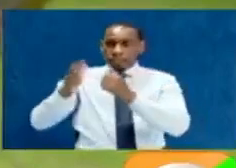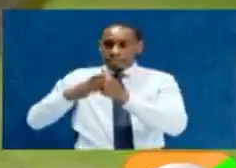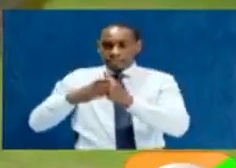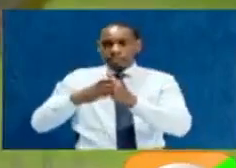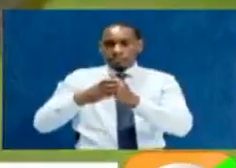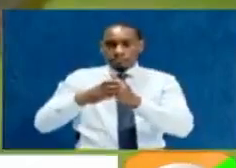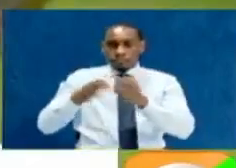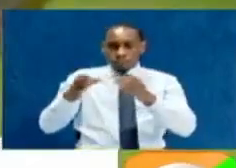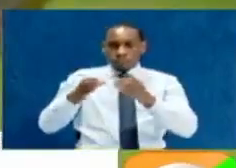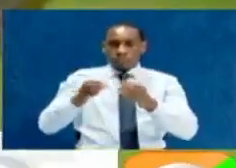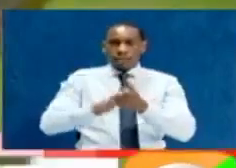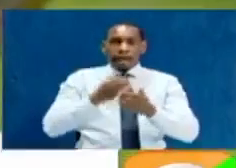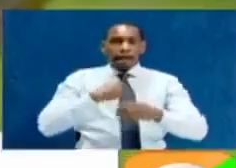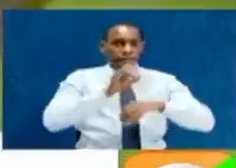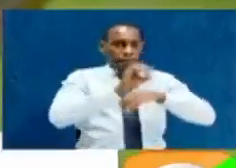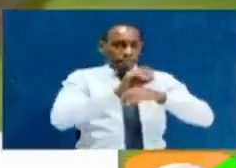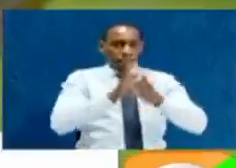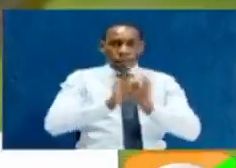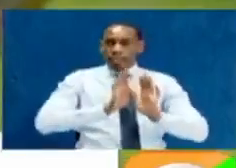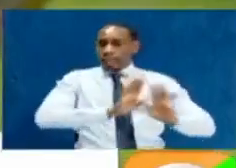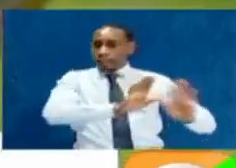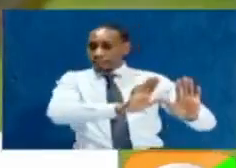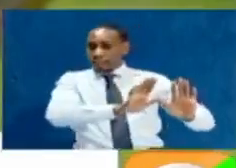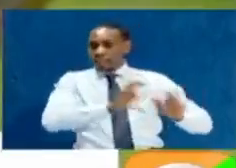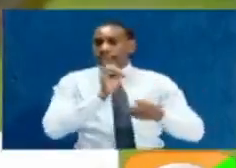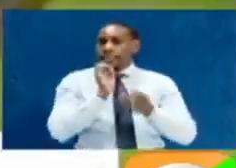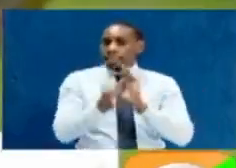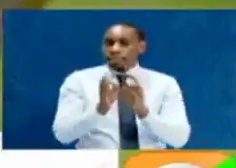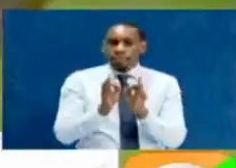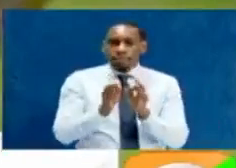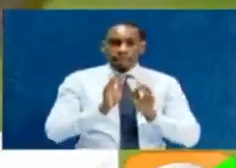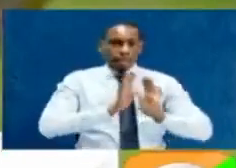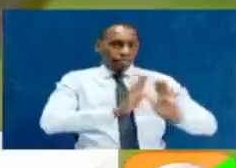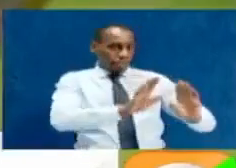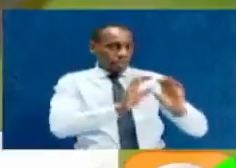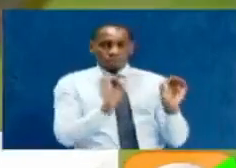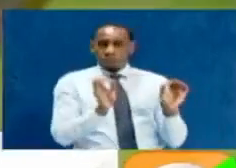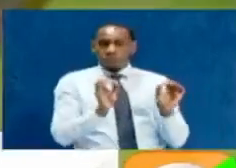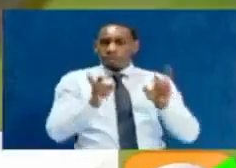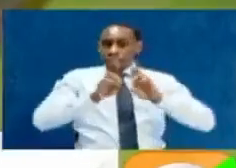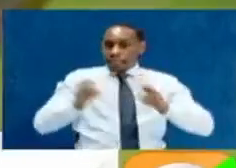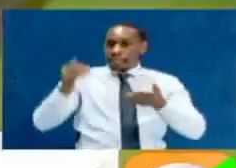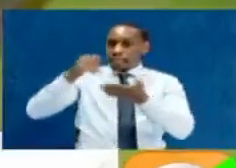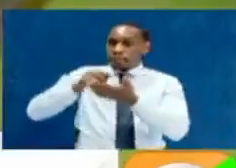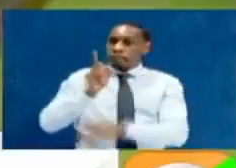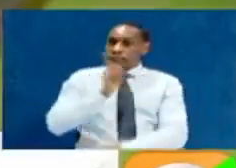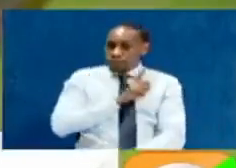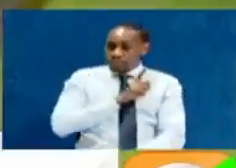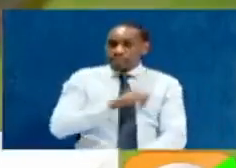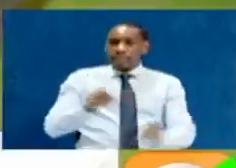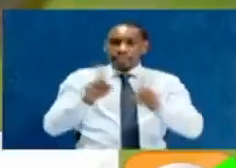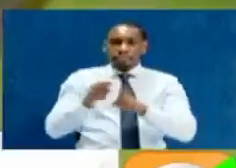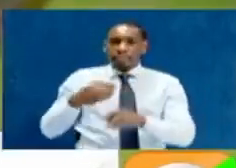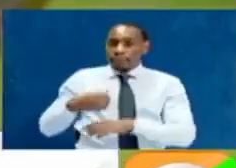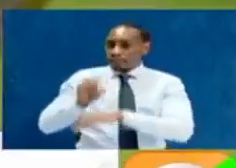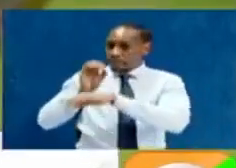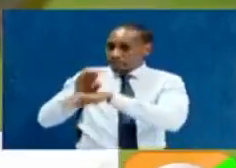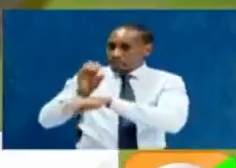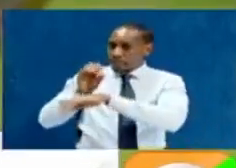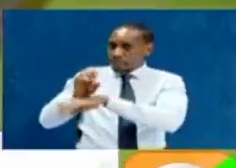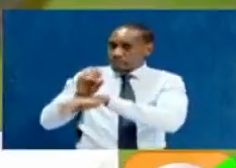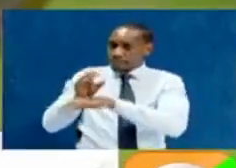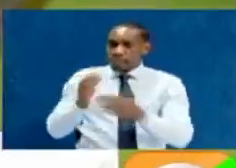counseling on abstinence, like we're talking about. If it's not on abstinence and they're already engaging, then they're also counseled